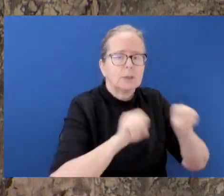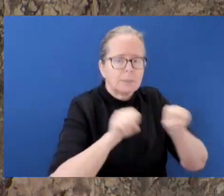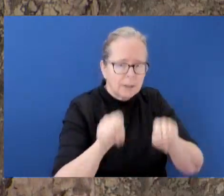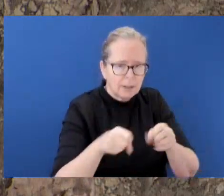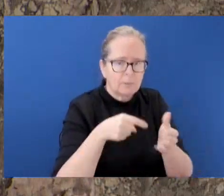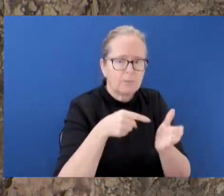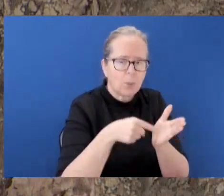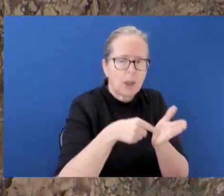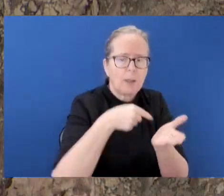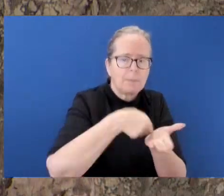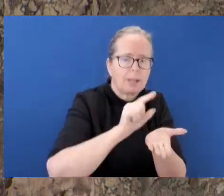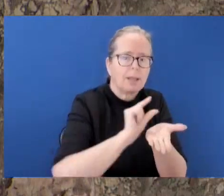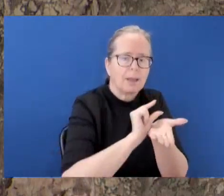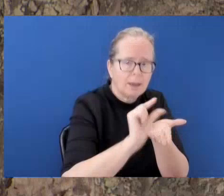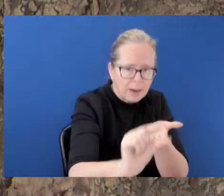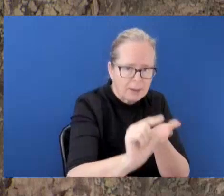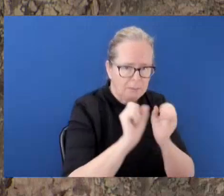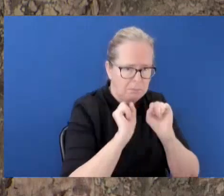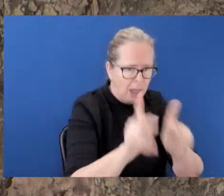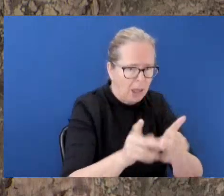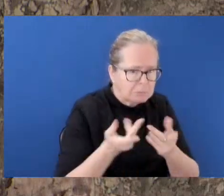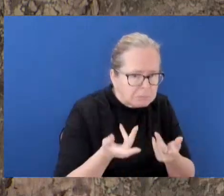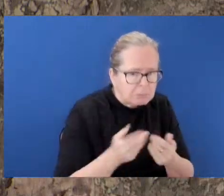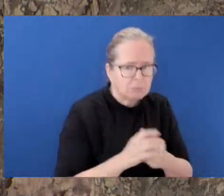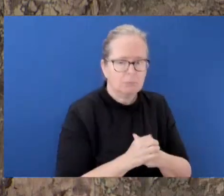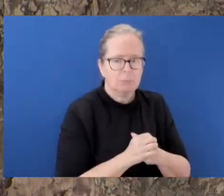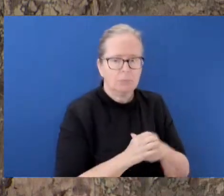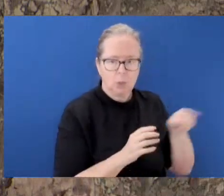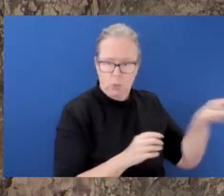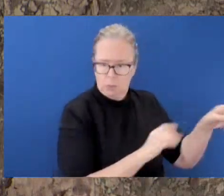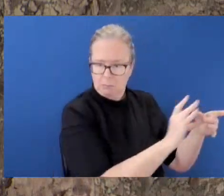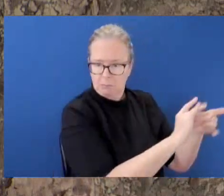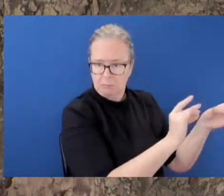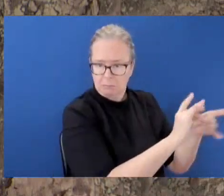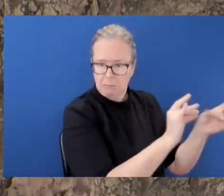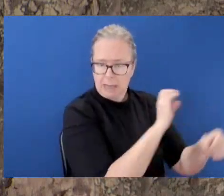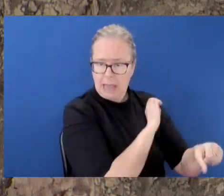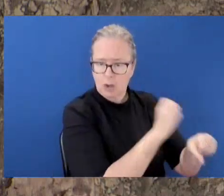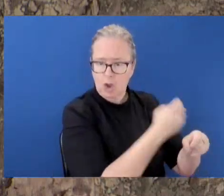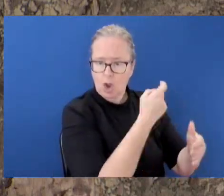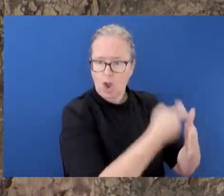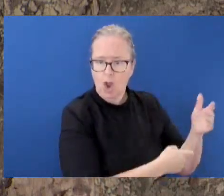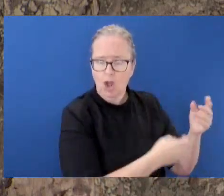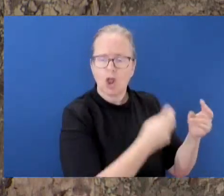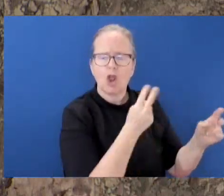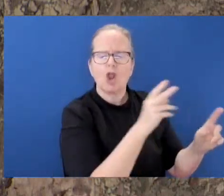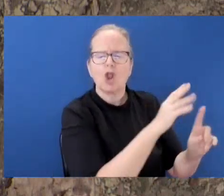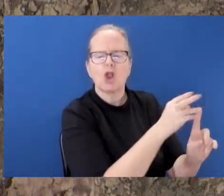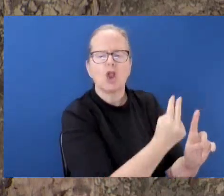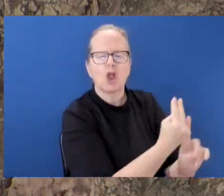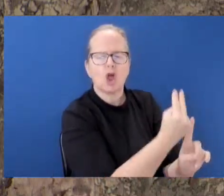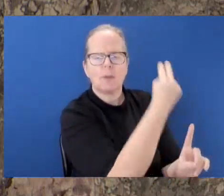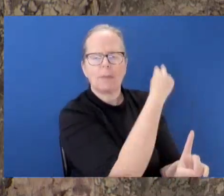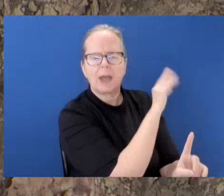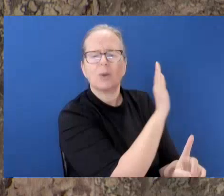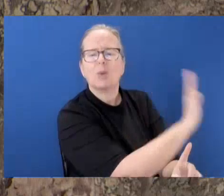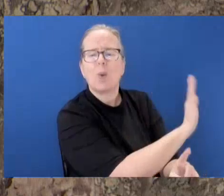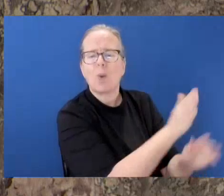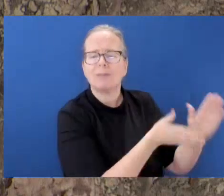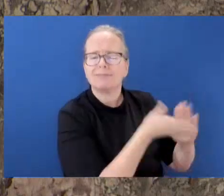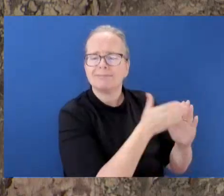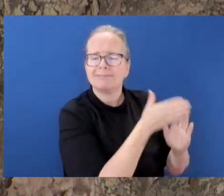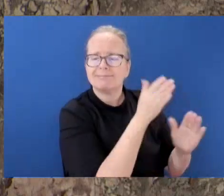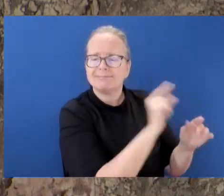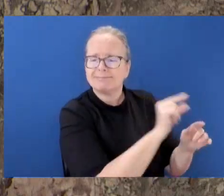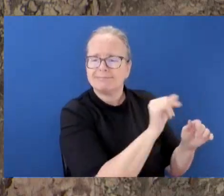costs, let's talk about the opposition's track record when they were in office. And I know they're probably hoping that people will forget about their record on